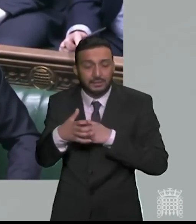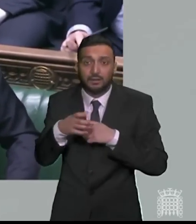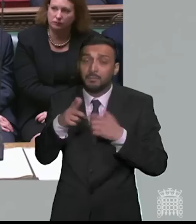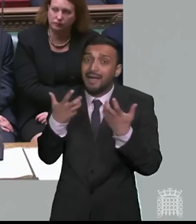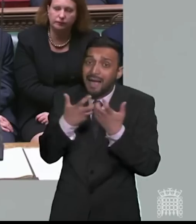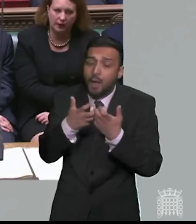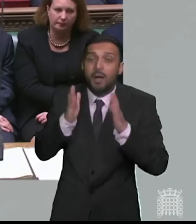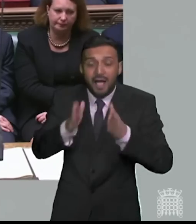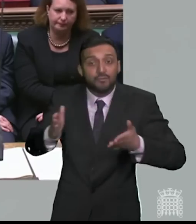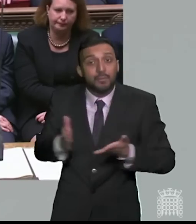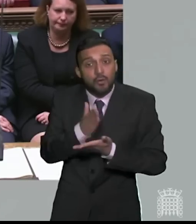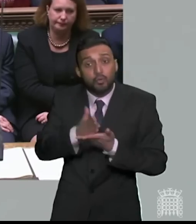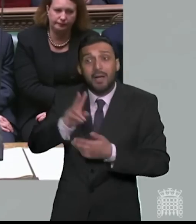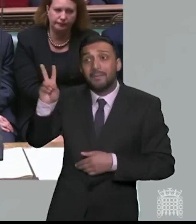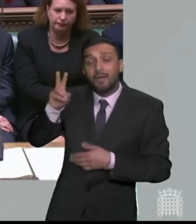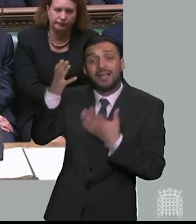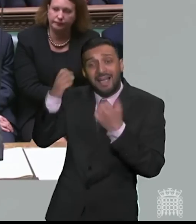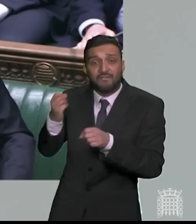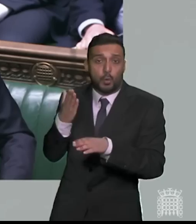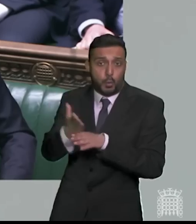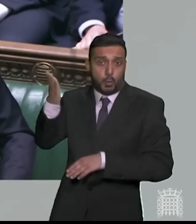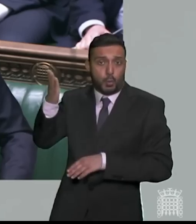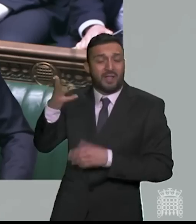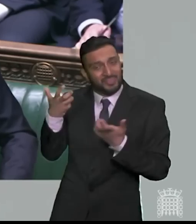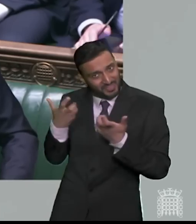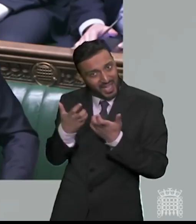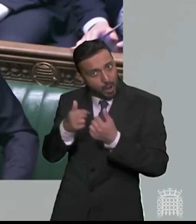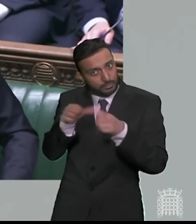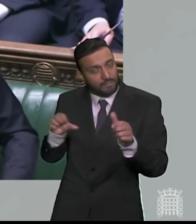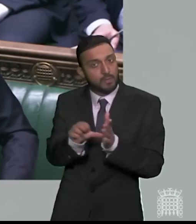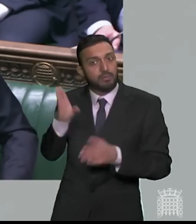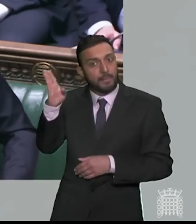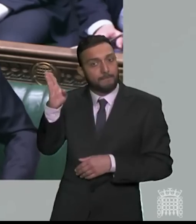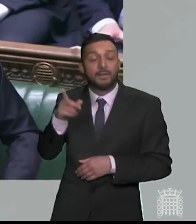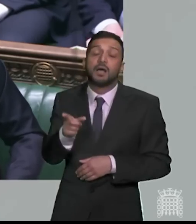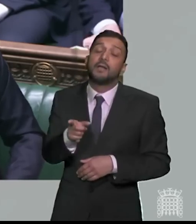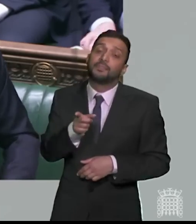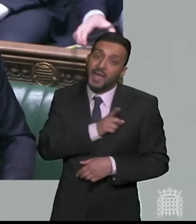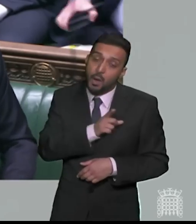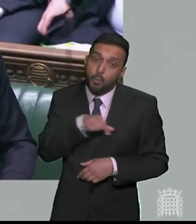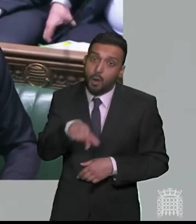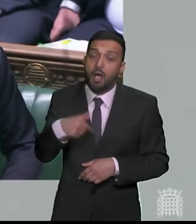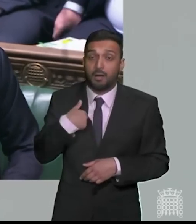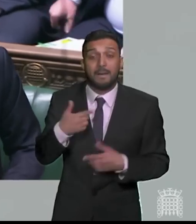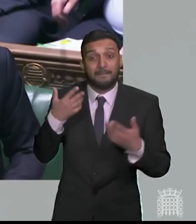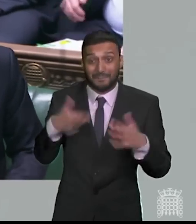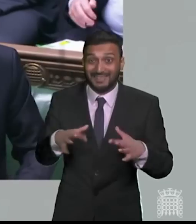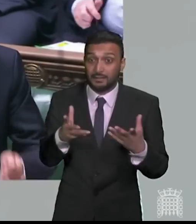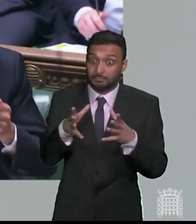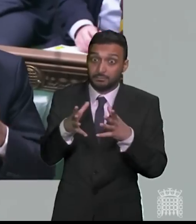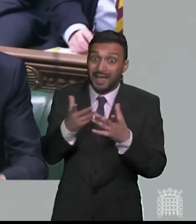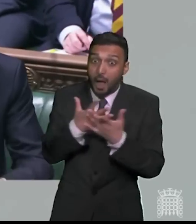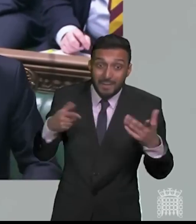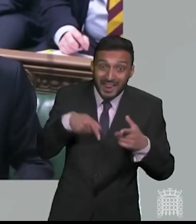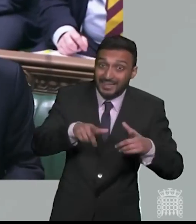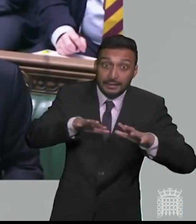a workless household. And that's why we have reduced the number of children growing up in a workless household by several thousand, and that